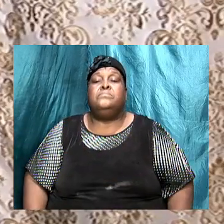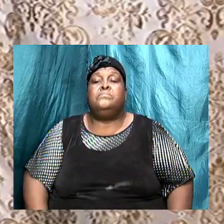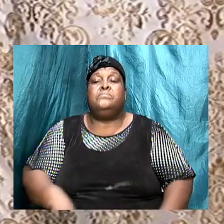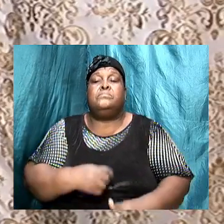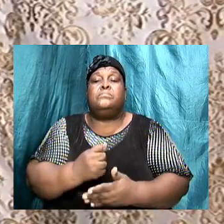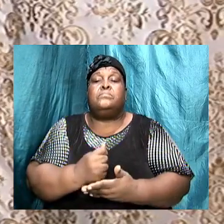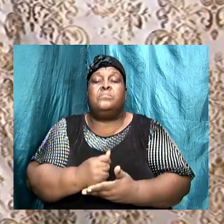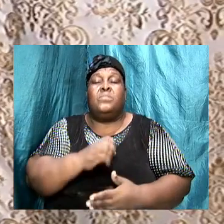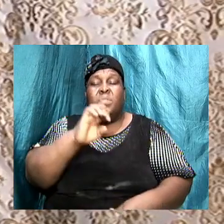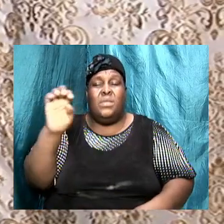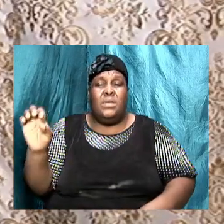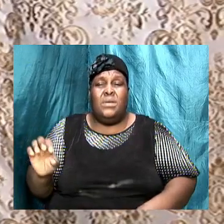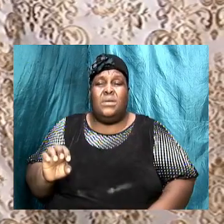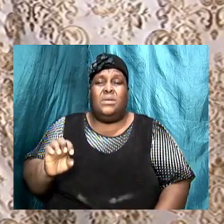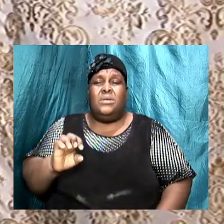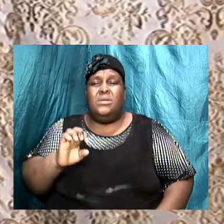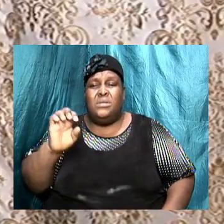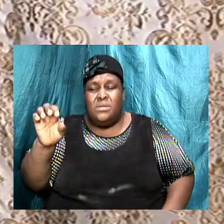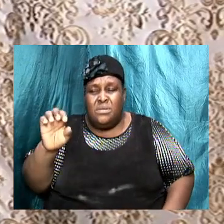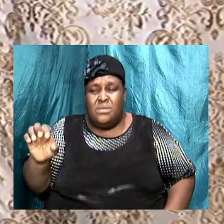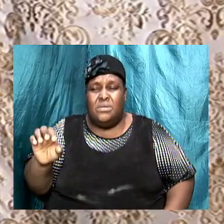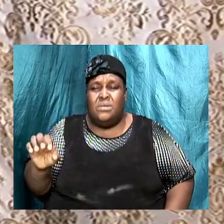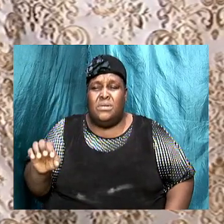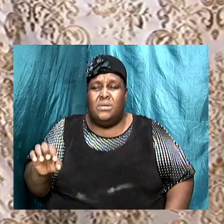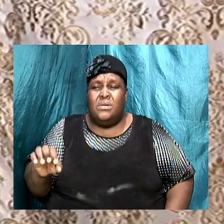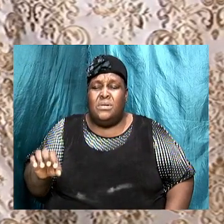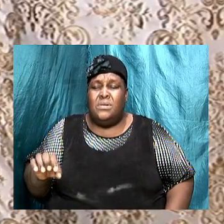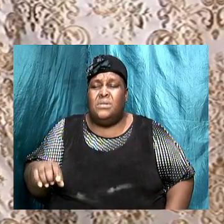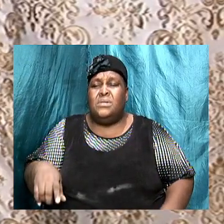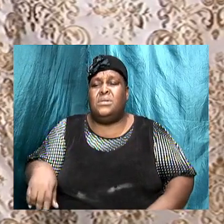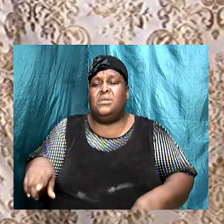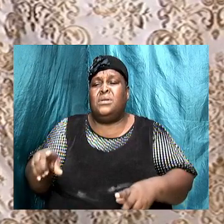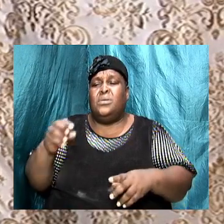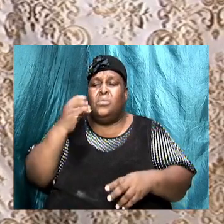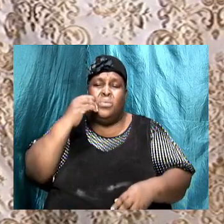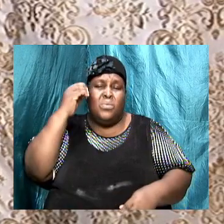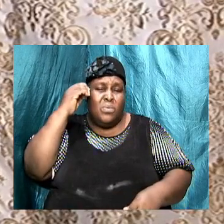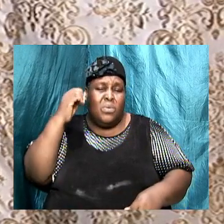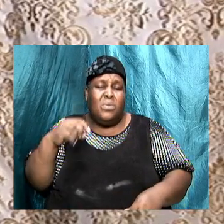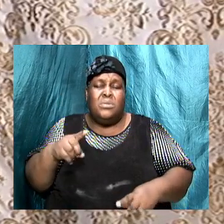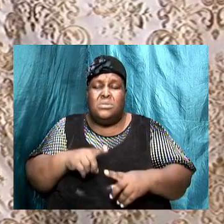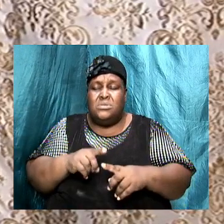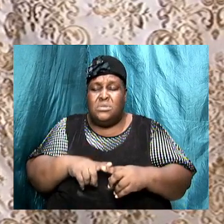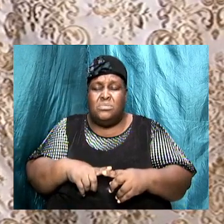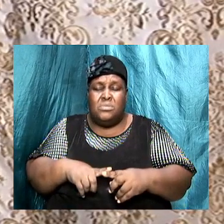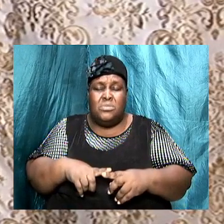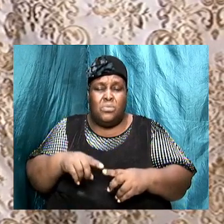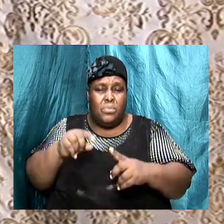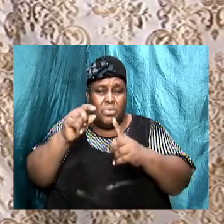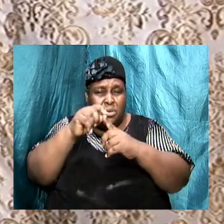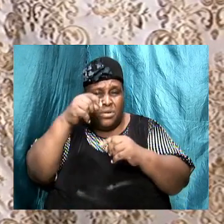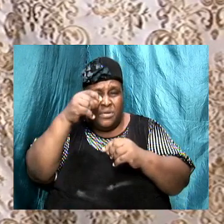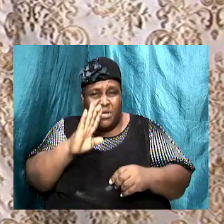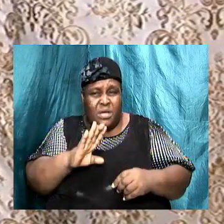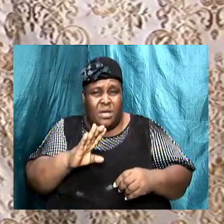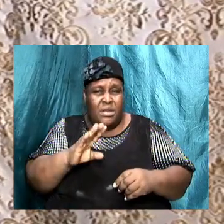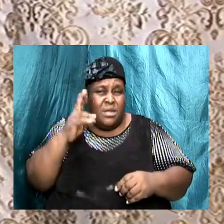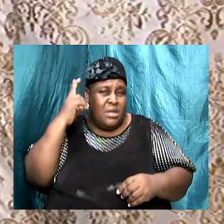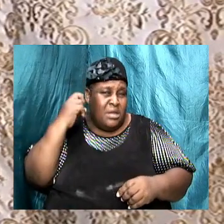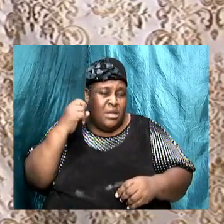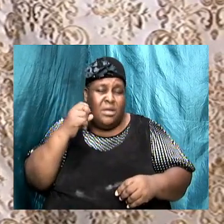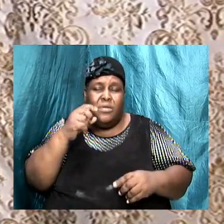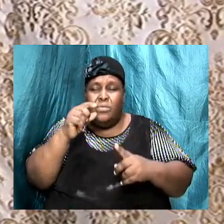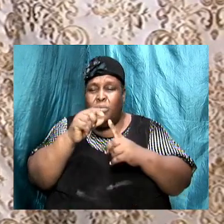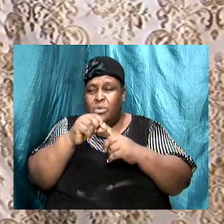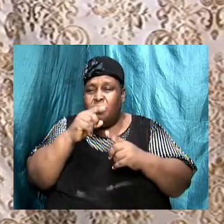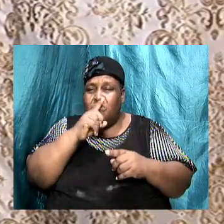Amen. Our eternal destiny depends upon the hearing the word of God and hearing the word of truth. Christ died for our sins